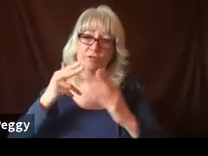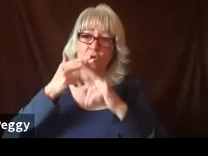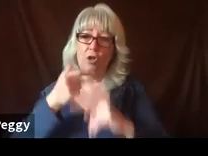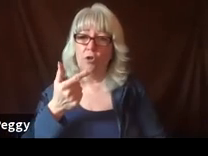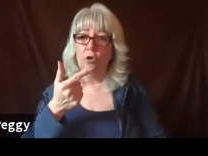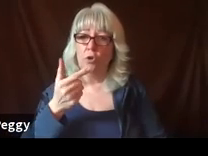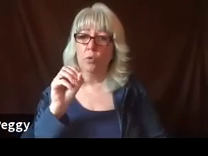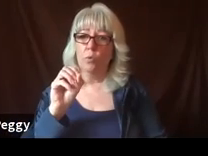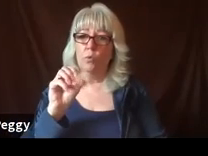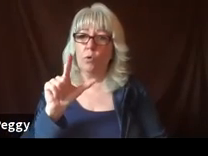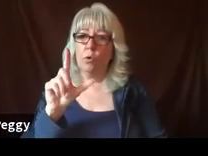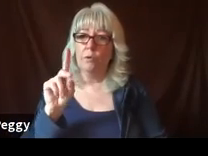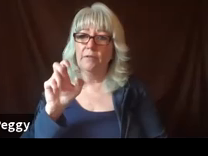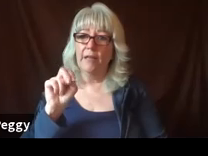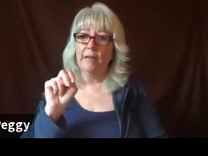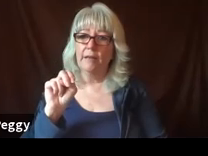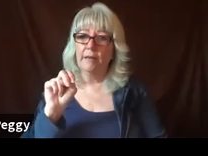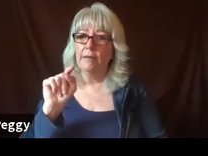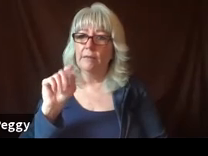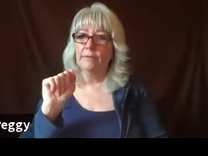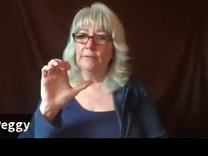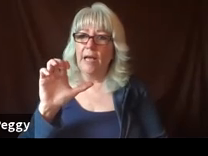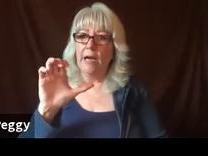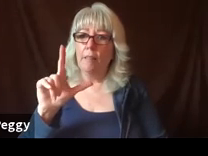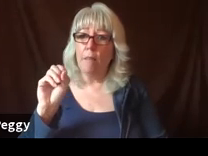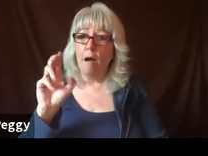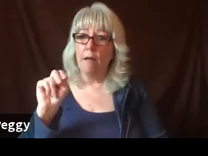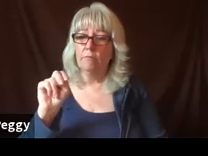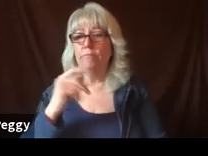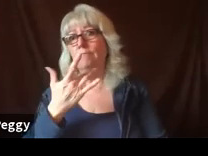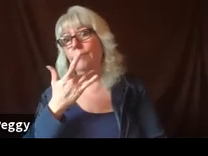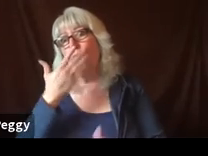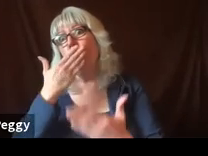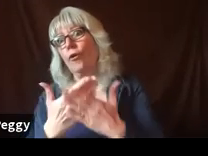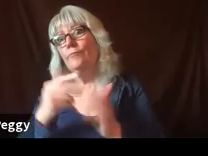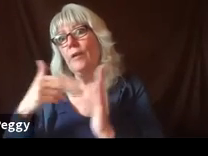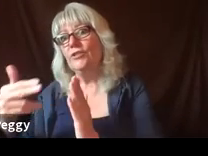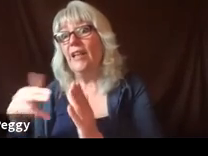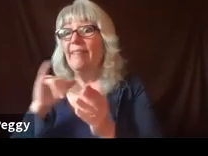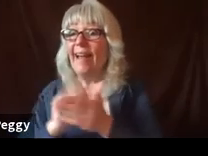Golden Taklon. Okay, that's it. That's the start.